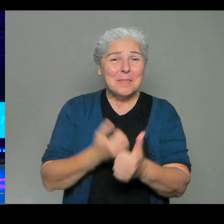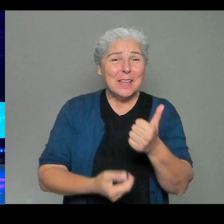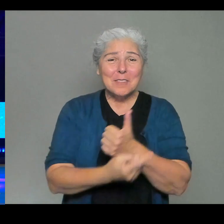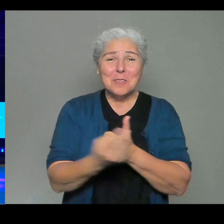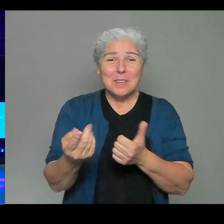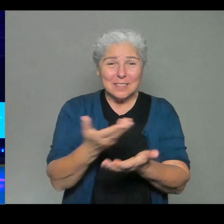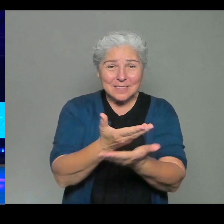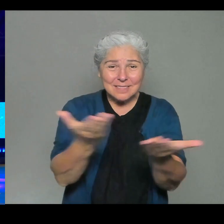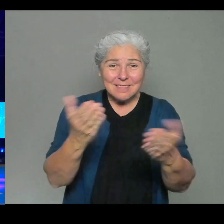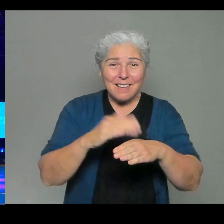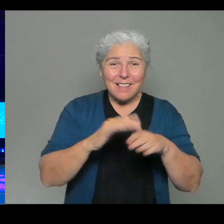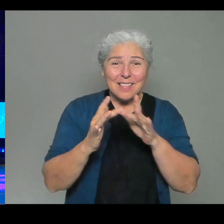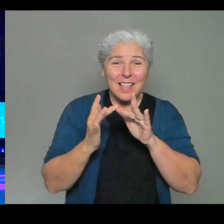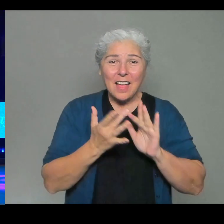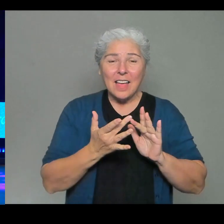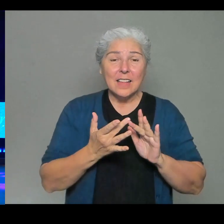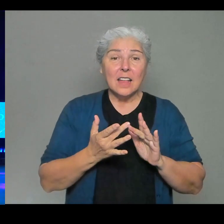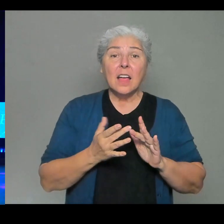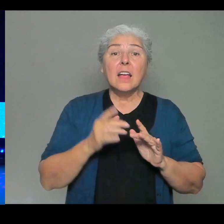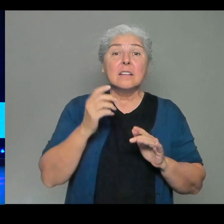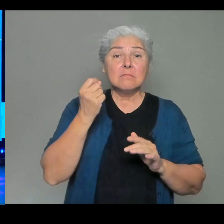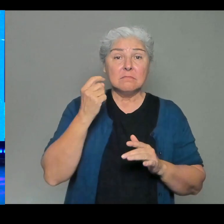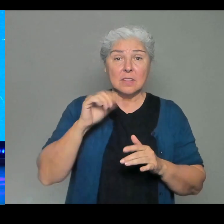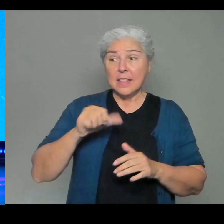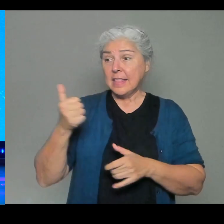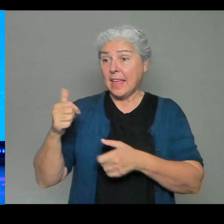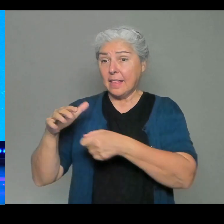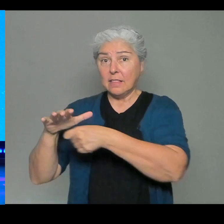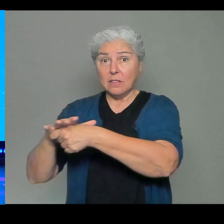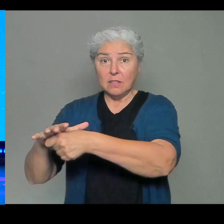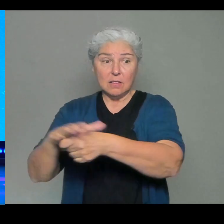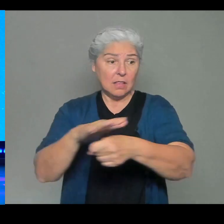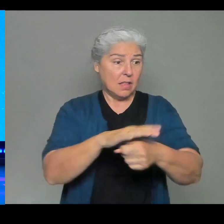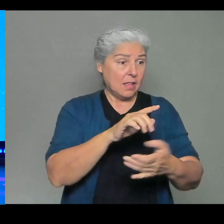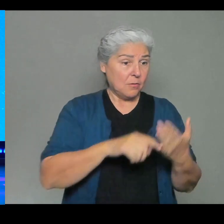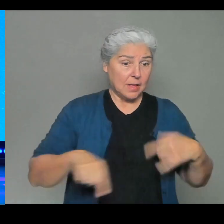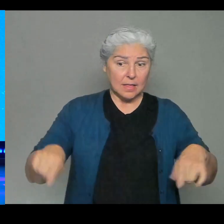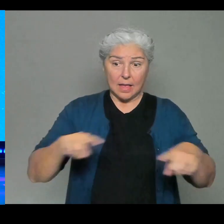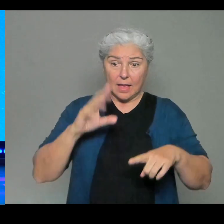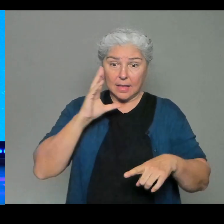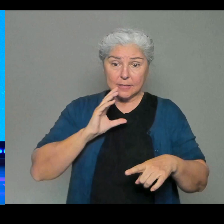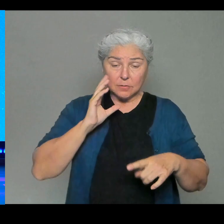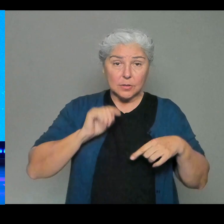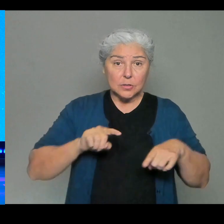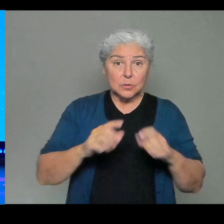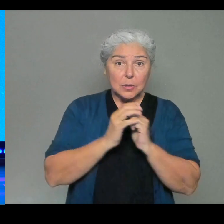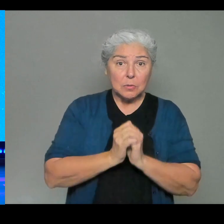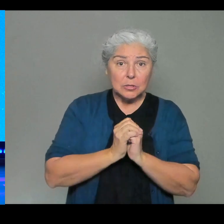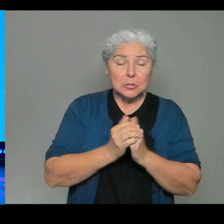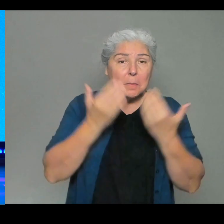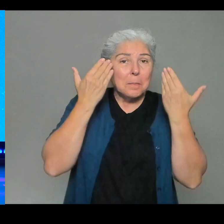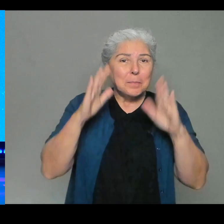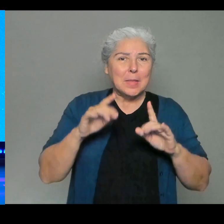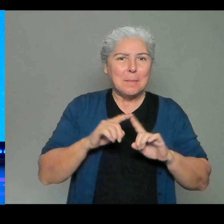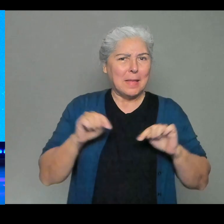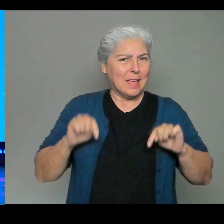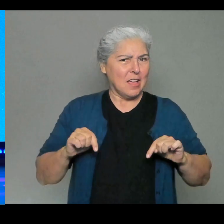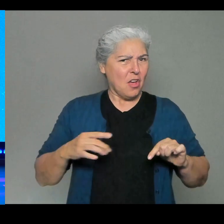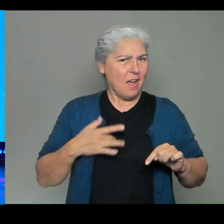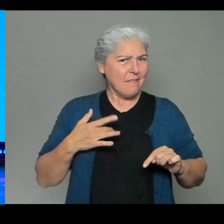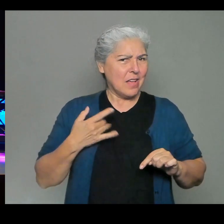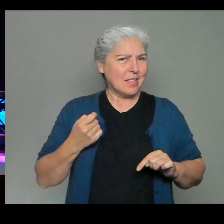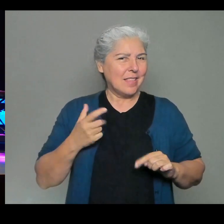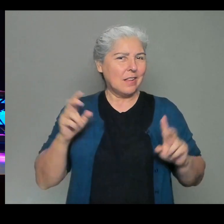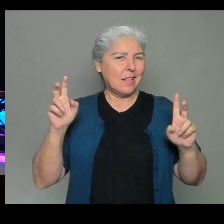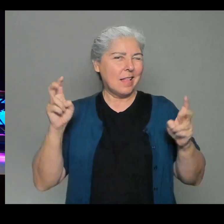I want to welcome everybody watching online. I don't know what the other campuses was experiencing, but I felt a little hot sauce on worship